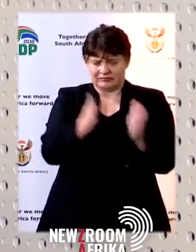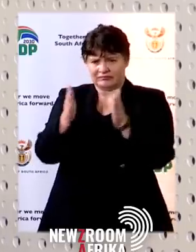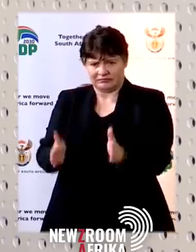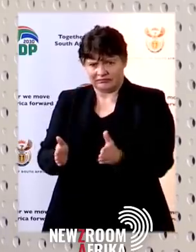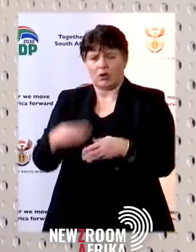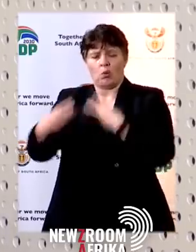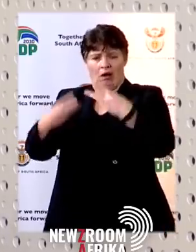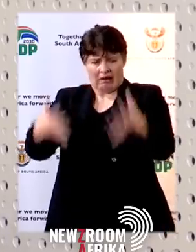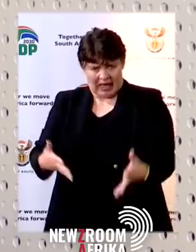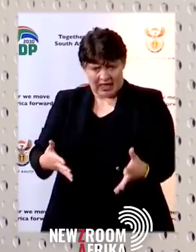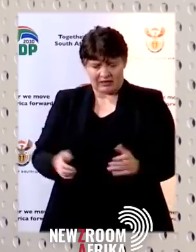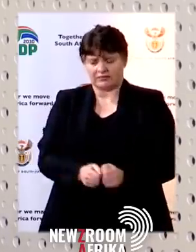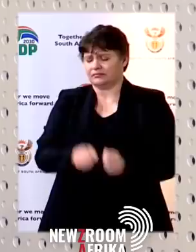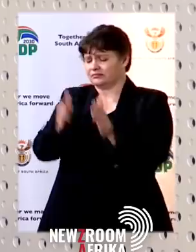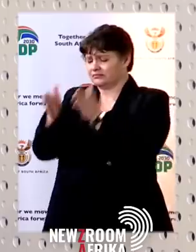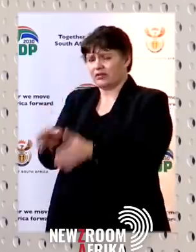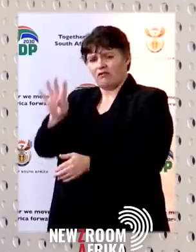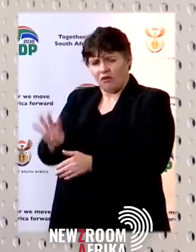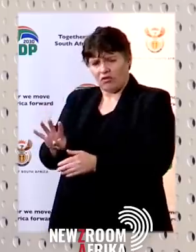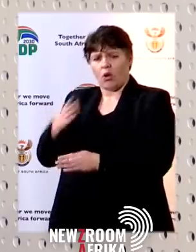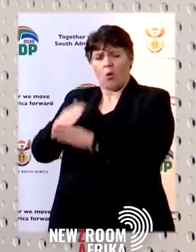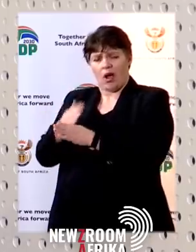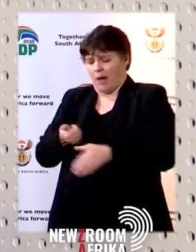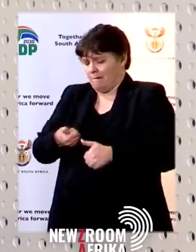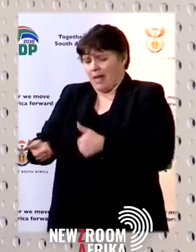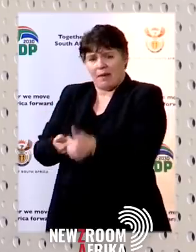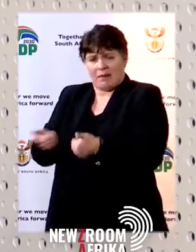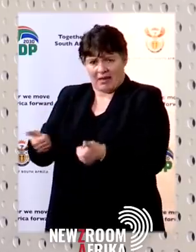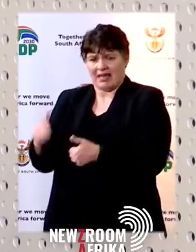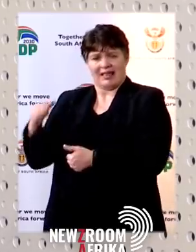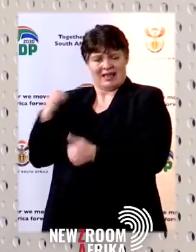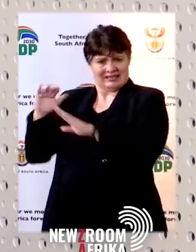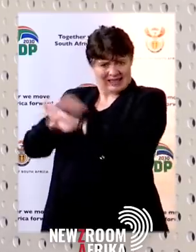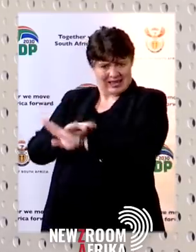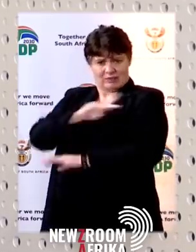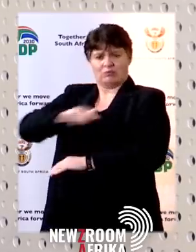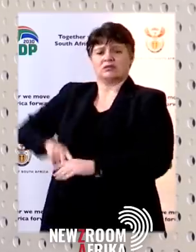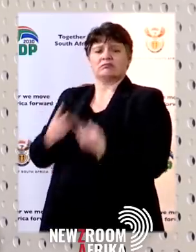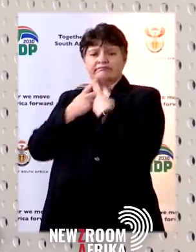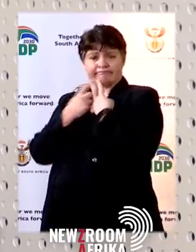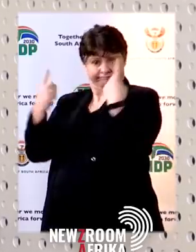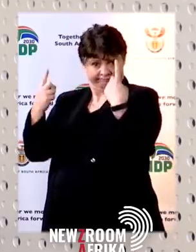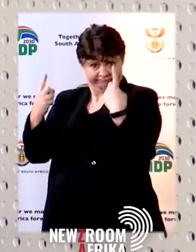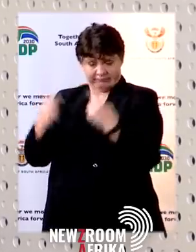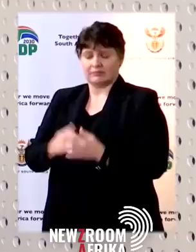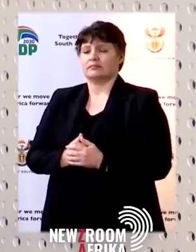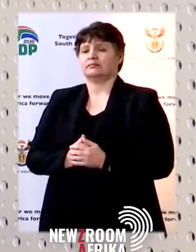the phased-in reopening of the economy, which the president spoke about last night,